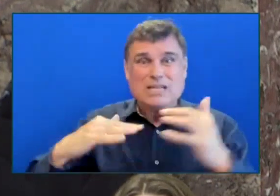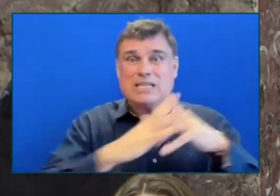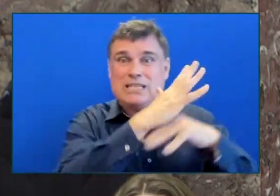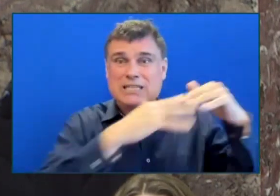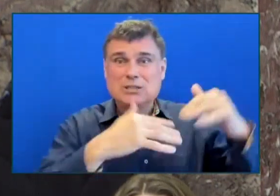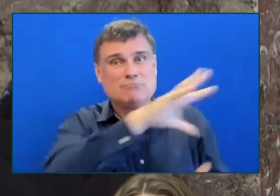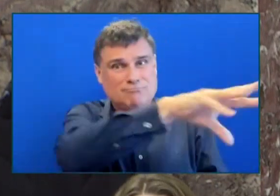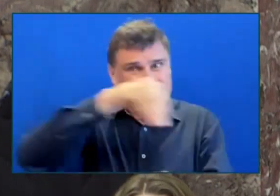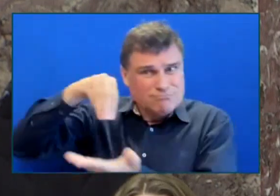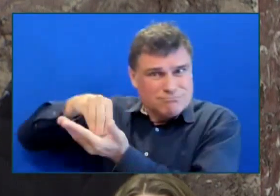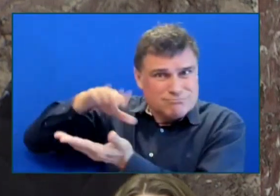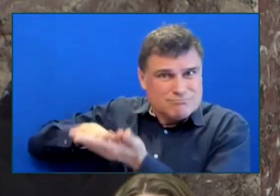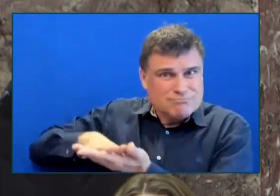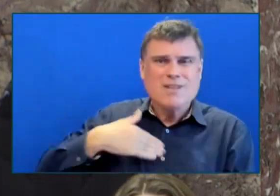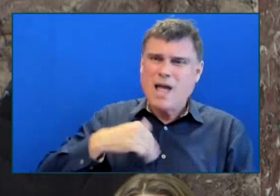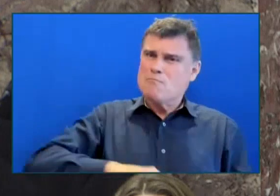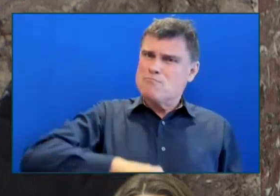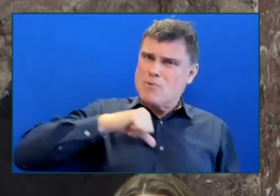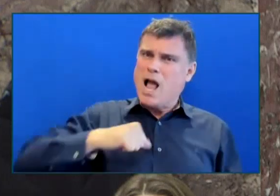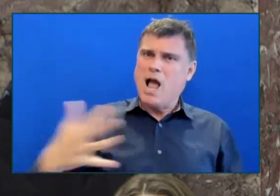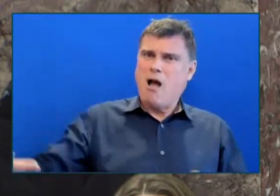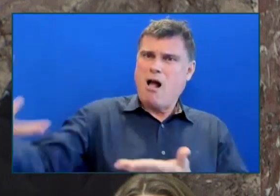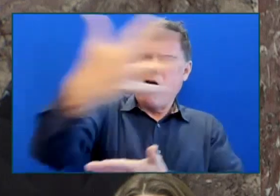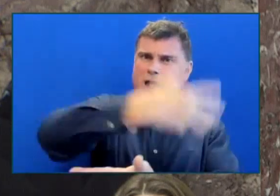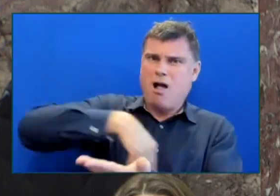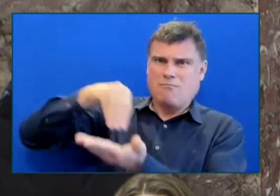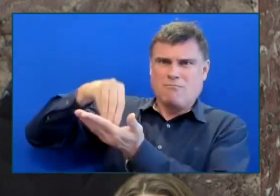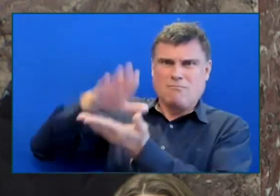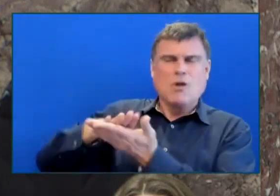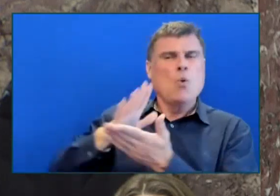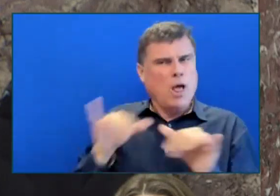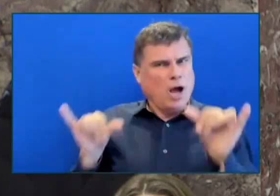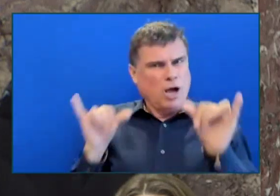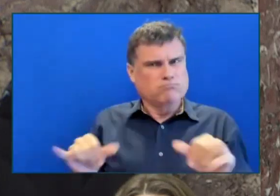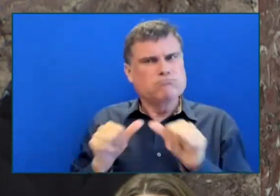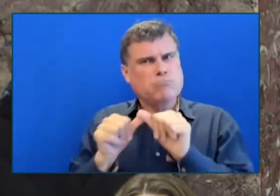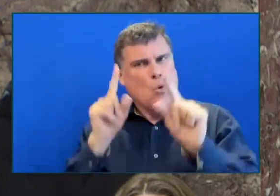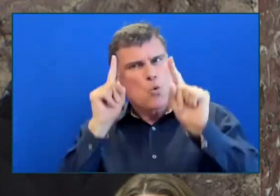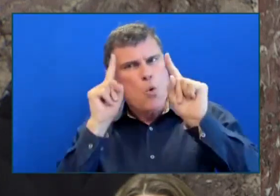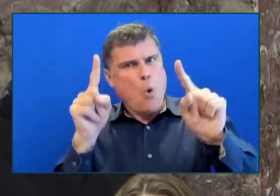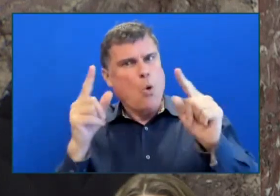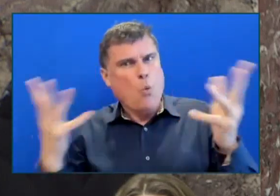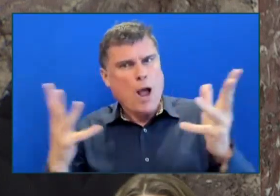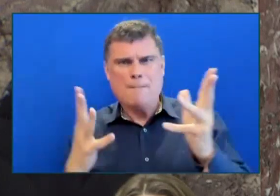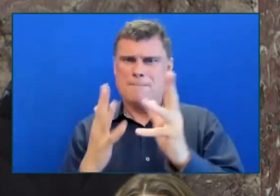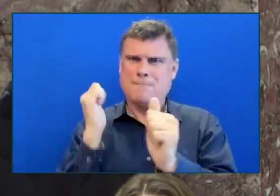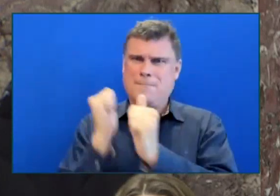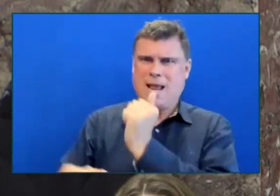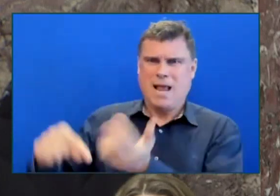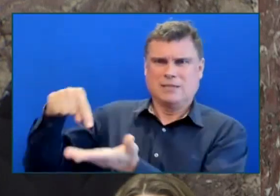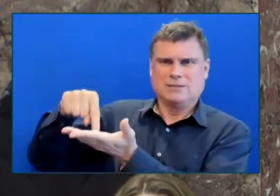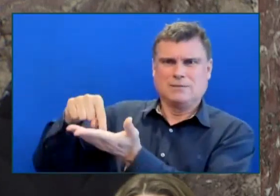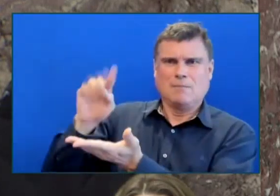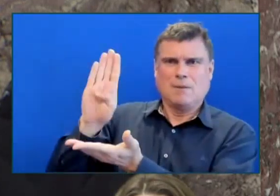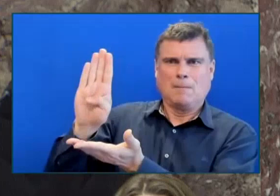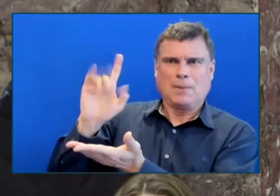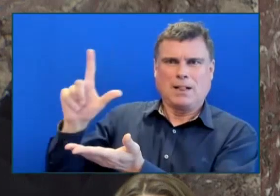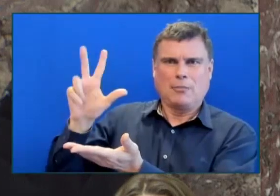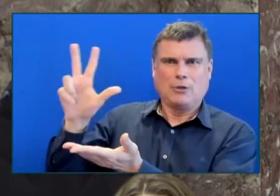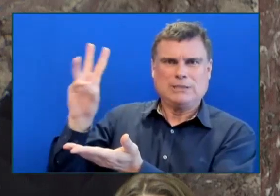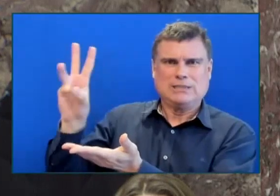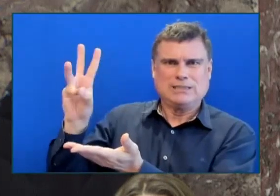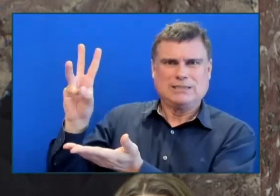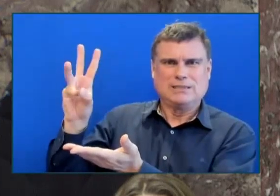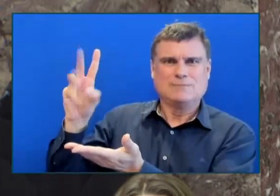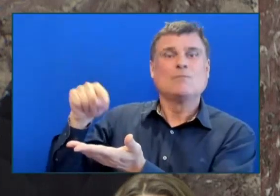its implementation. Since we passed the bill, there's been more than 50 meetings, Honourable Speaker, with representative groups. We're going to continue to do the work and